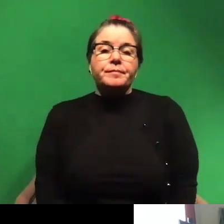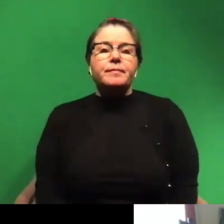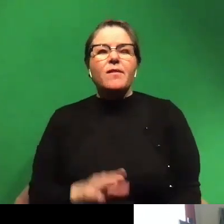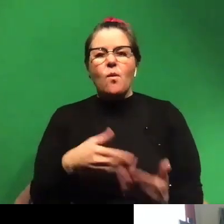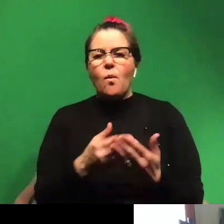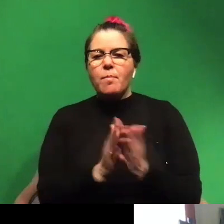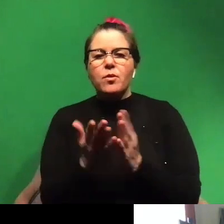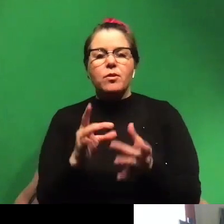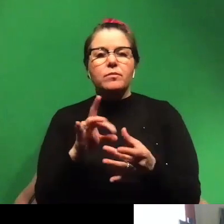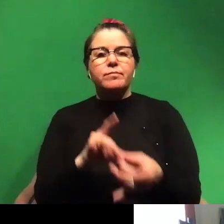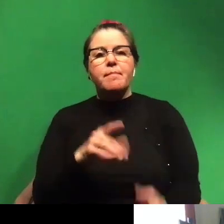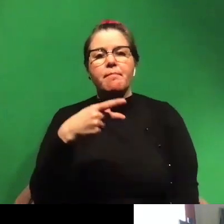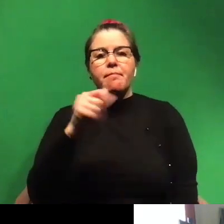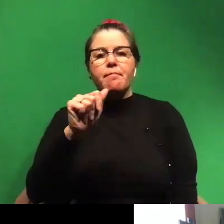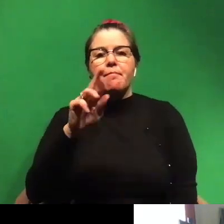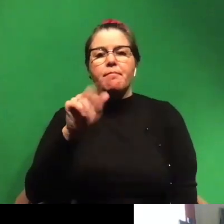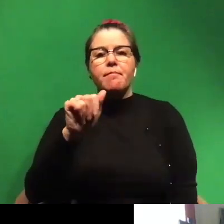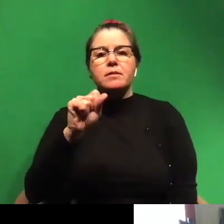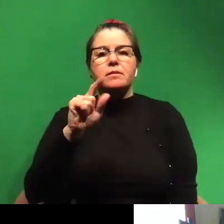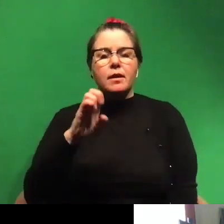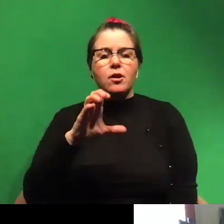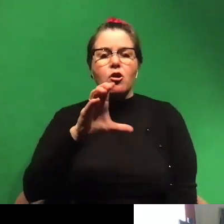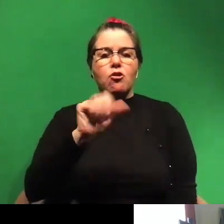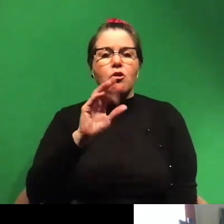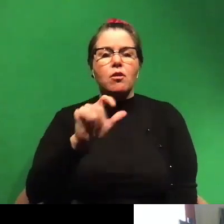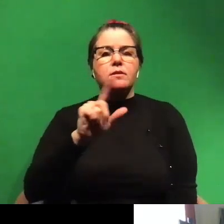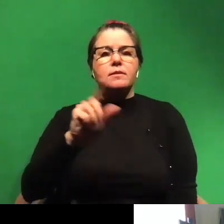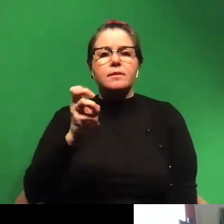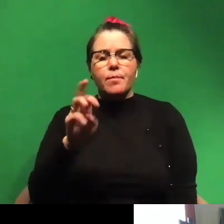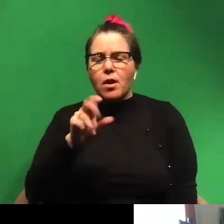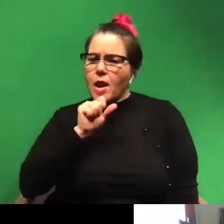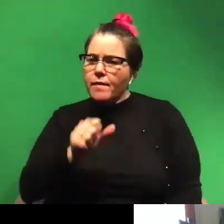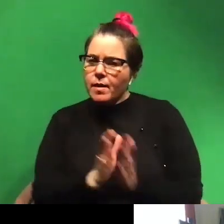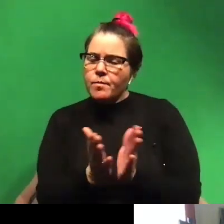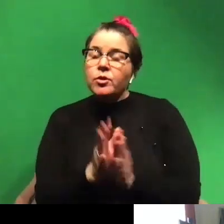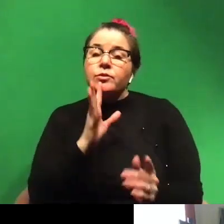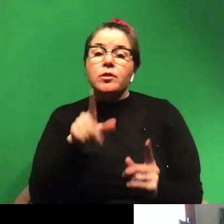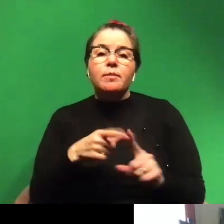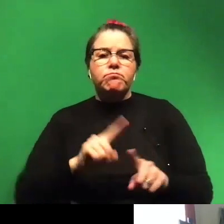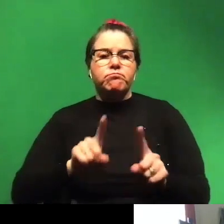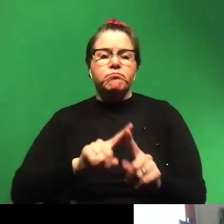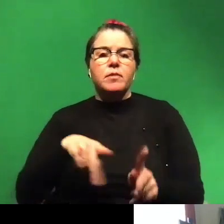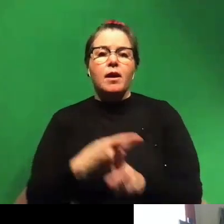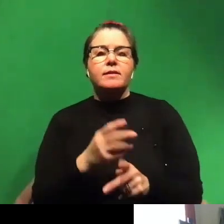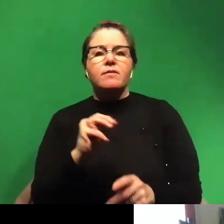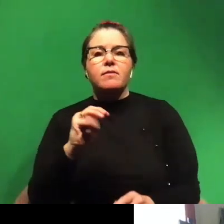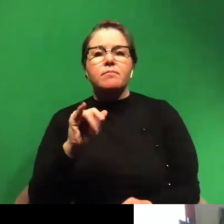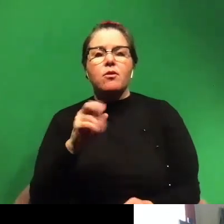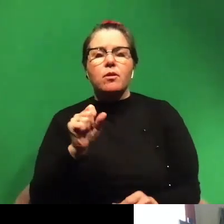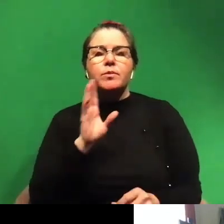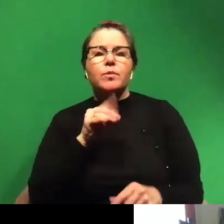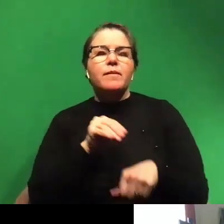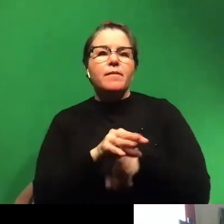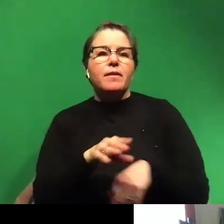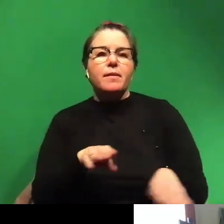this called Parasite by Carl Zimmer that I love, because it talks about the different types of microbes that can affect the